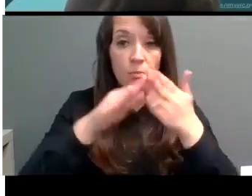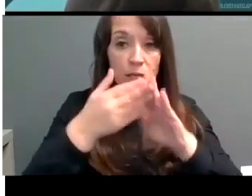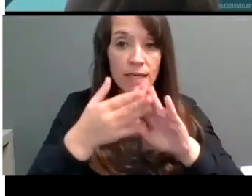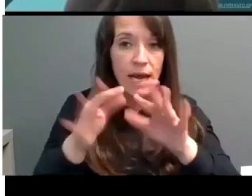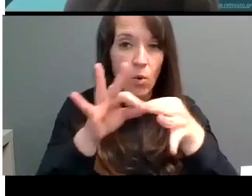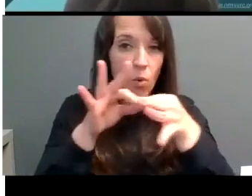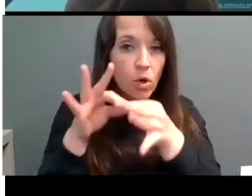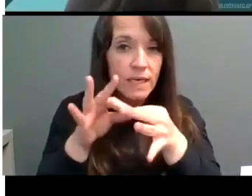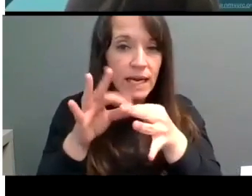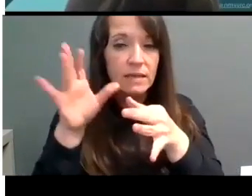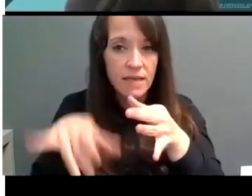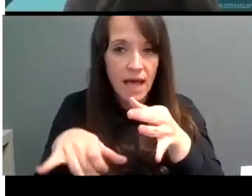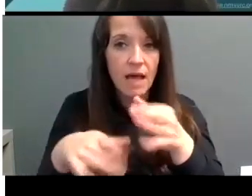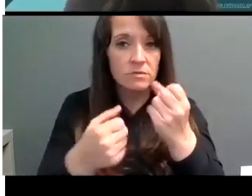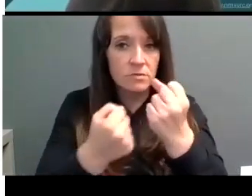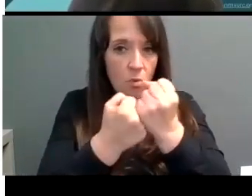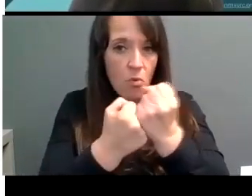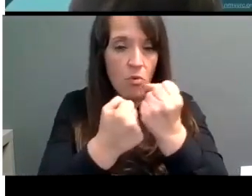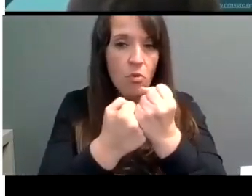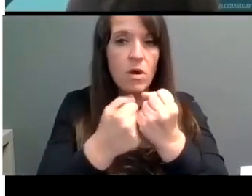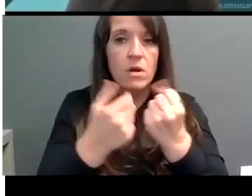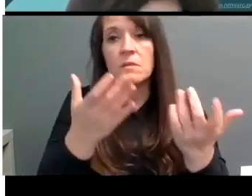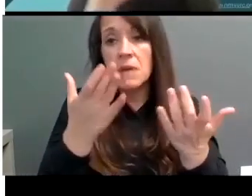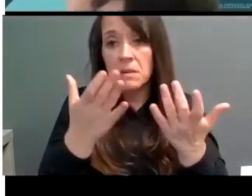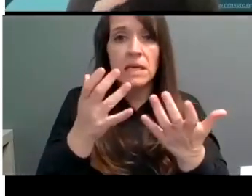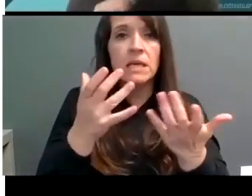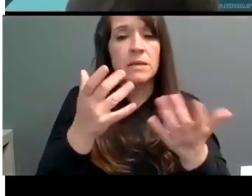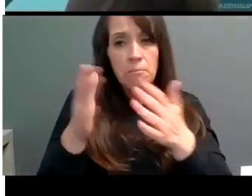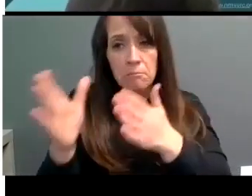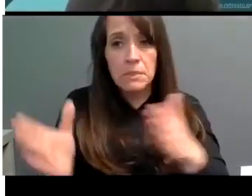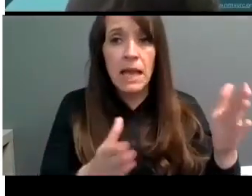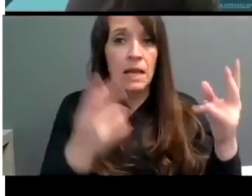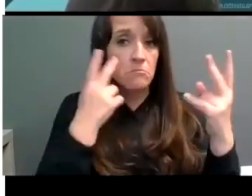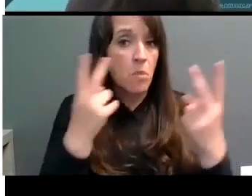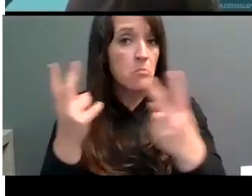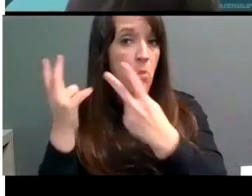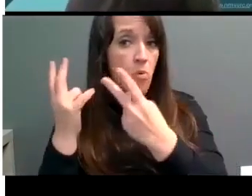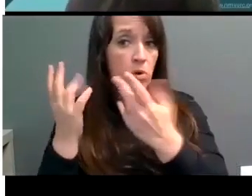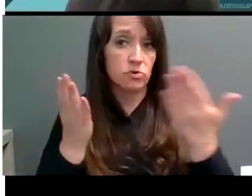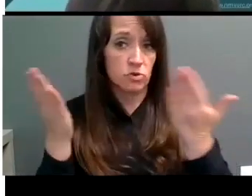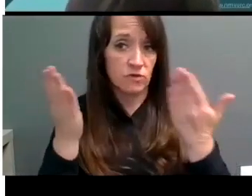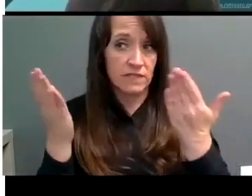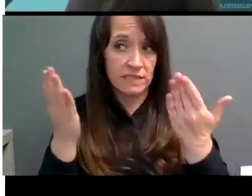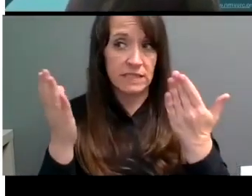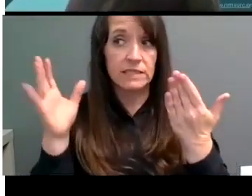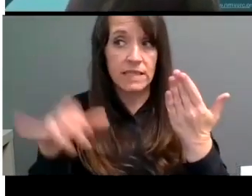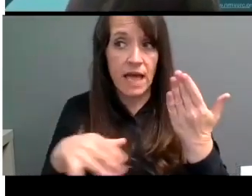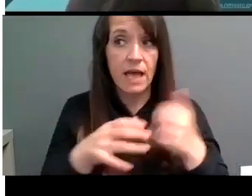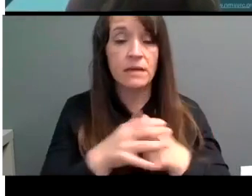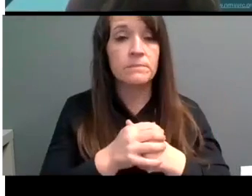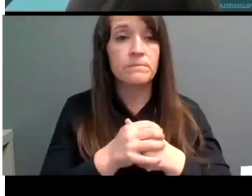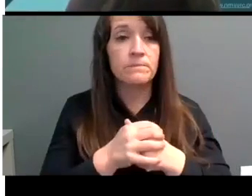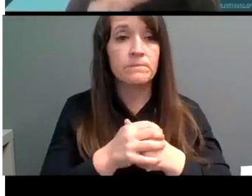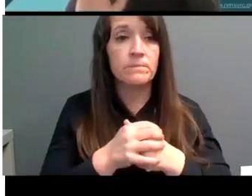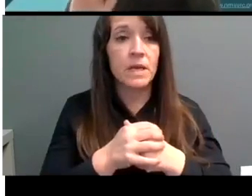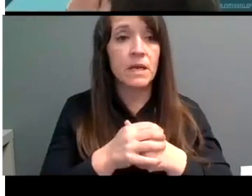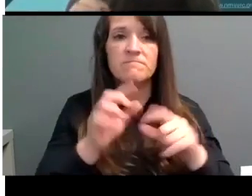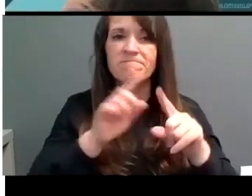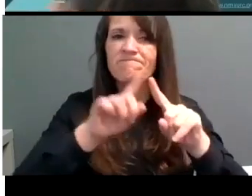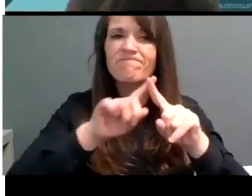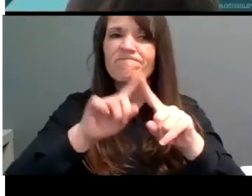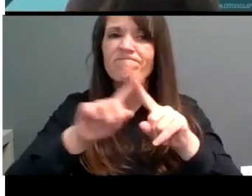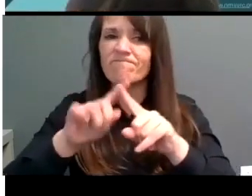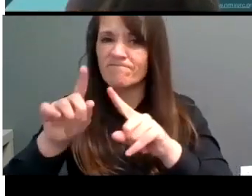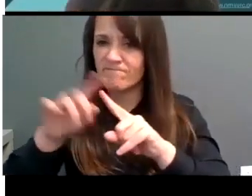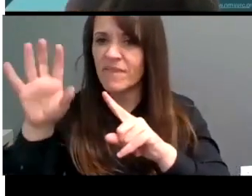coordinated evidence-based support, memorial services, observances, kind of overall, it will be needed through a variety of settings and